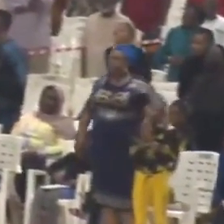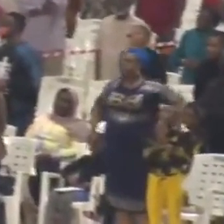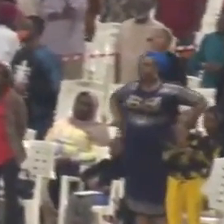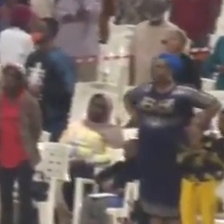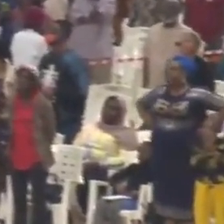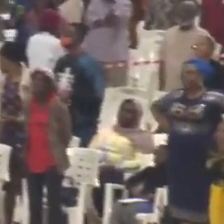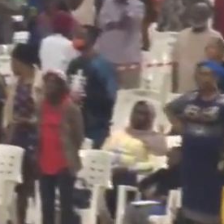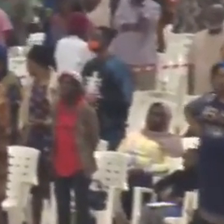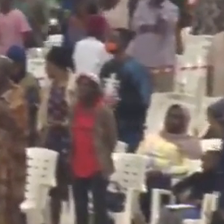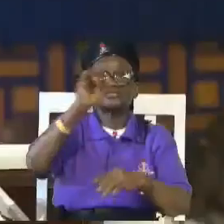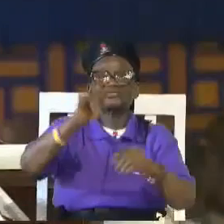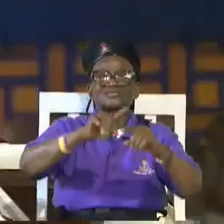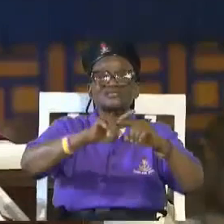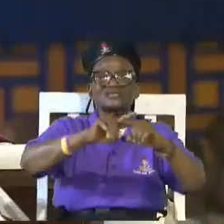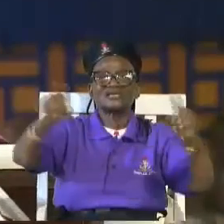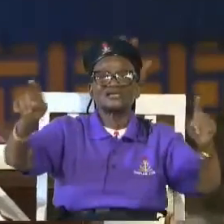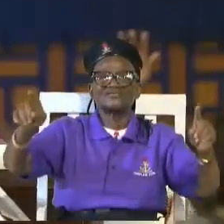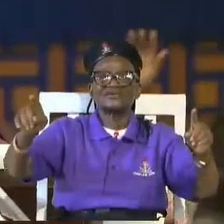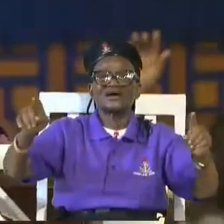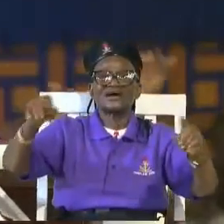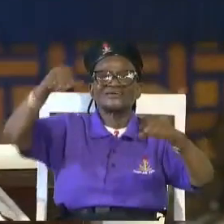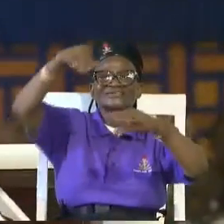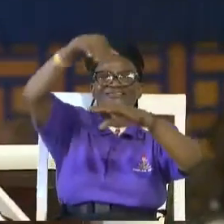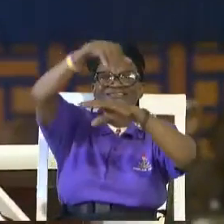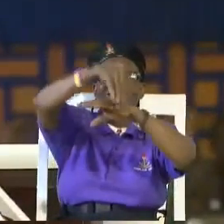is deliverance night.